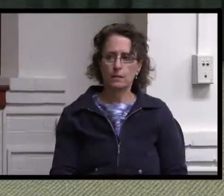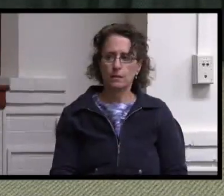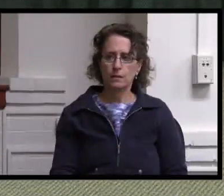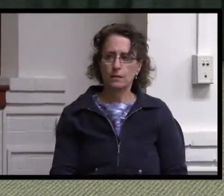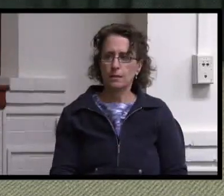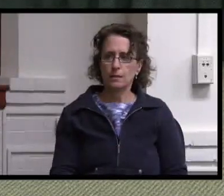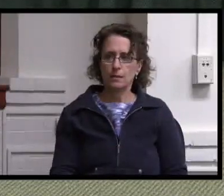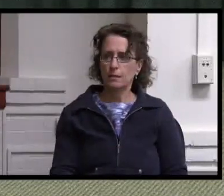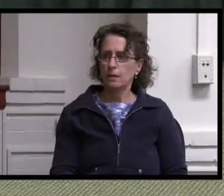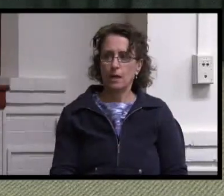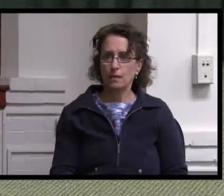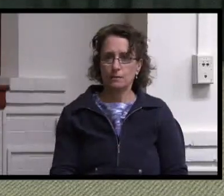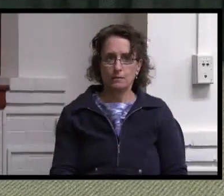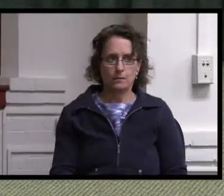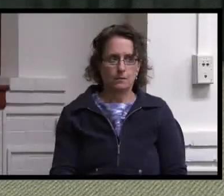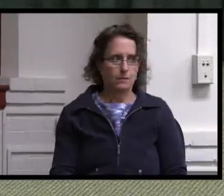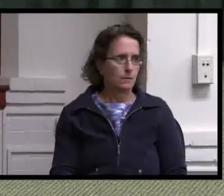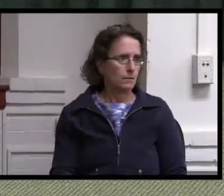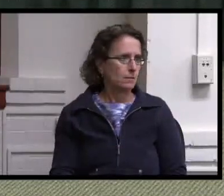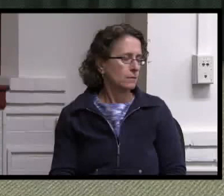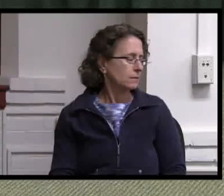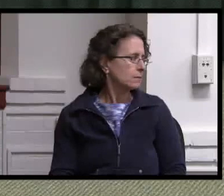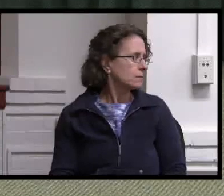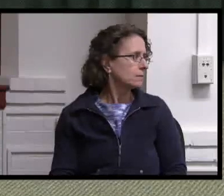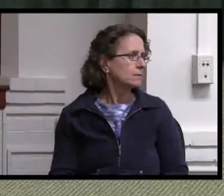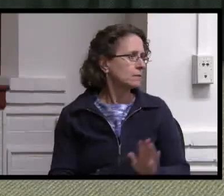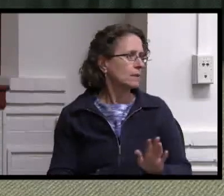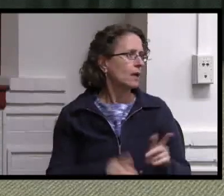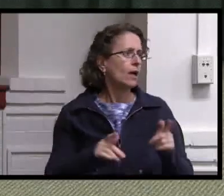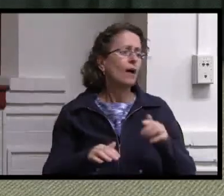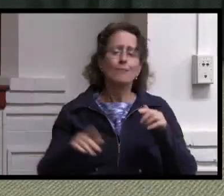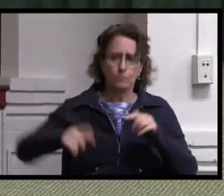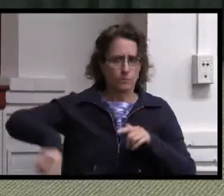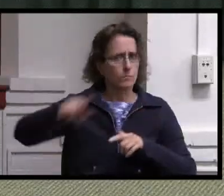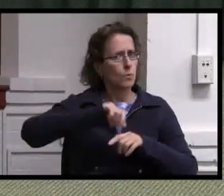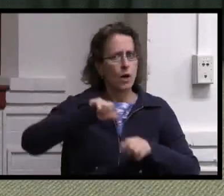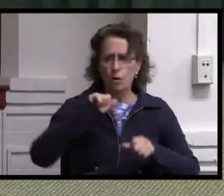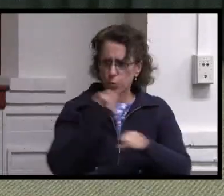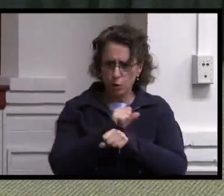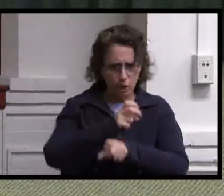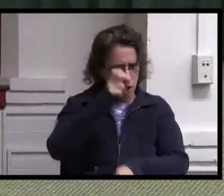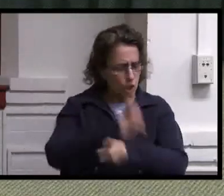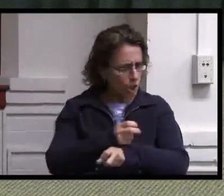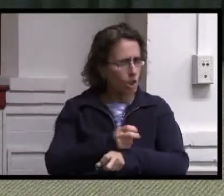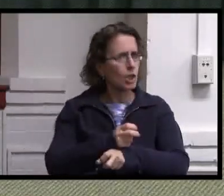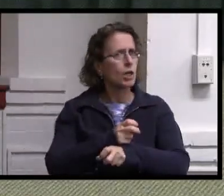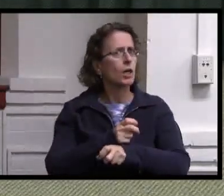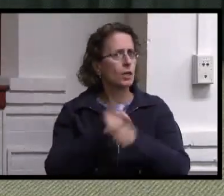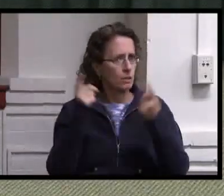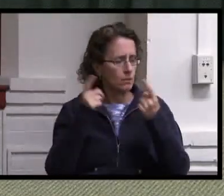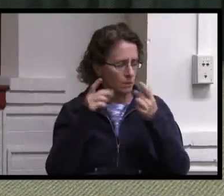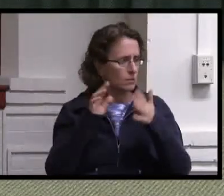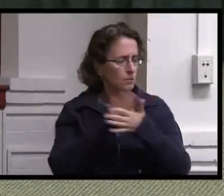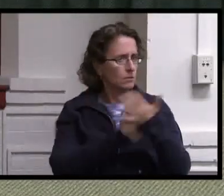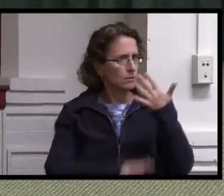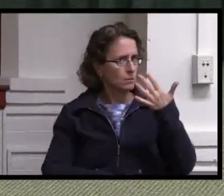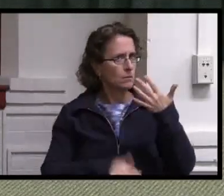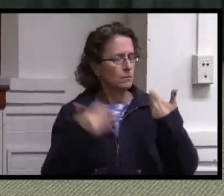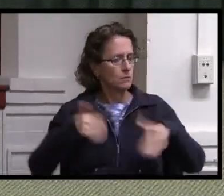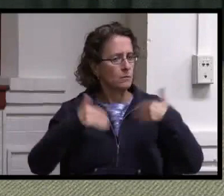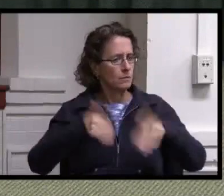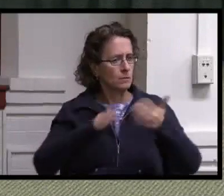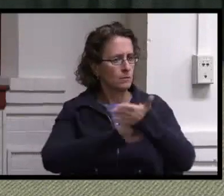there. I think that we're doing a we're doing a great job, but you know, when I look at this, I always like to see